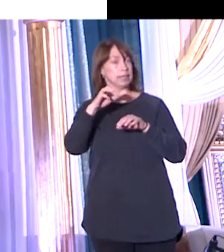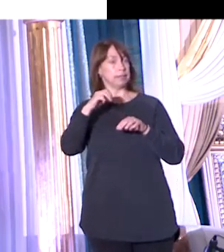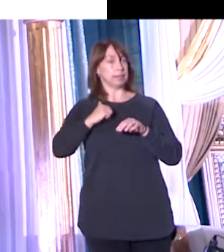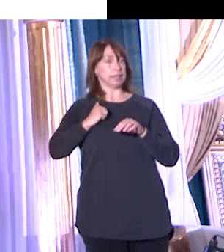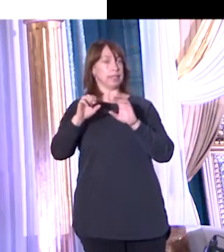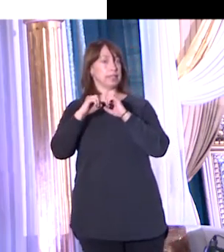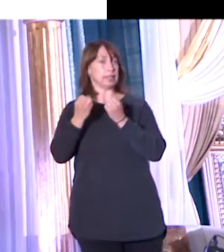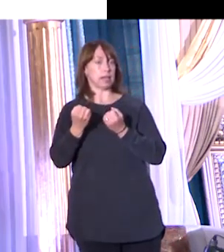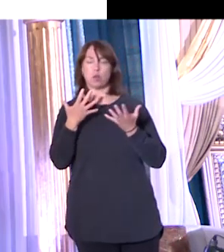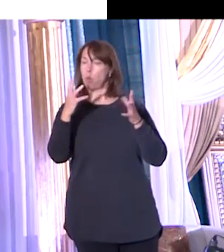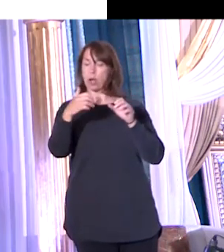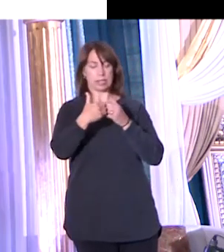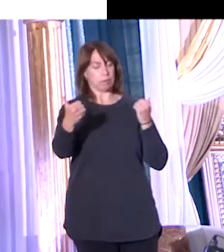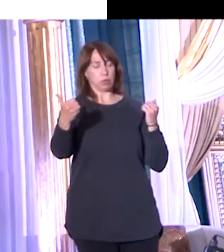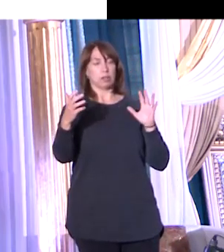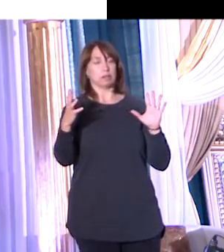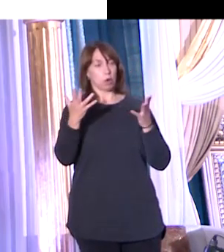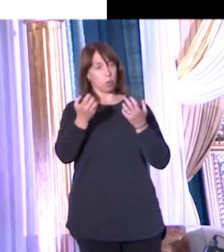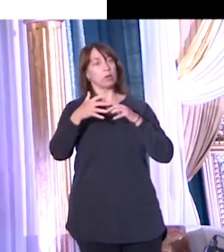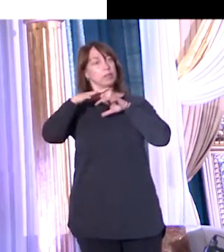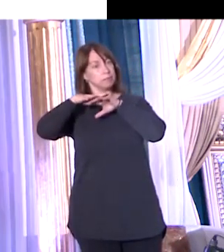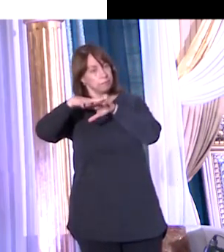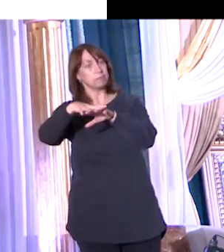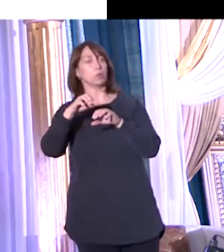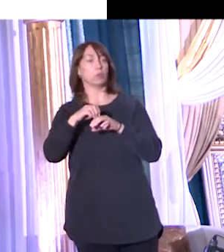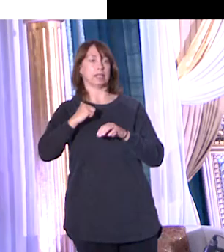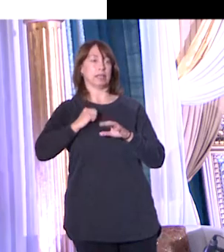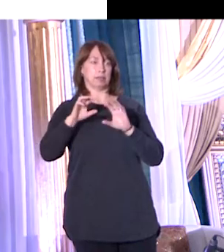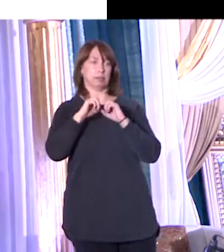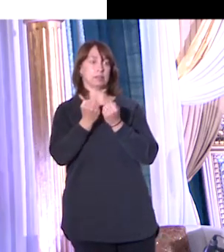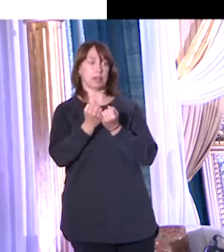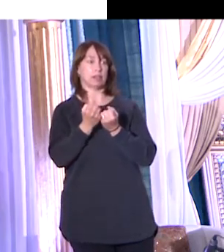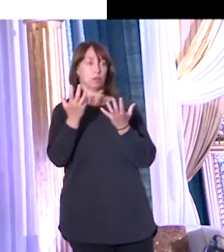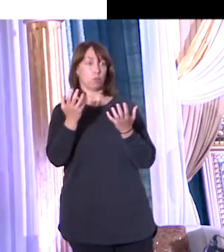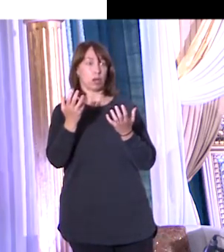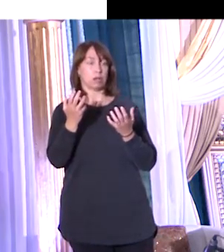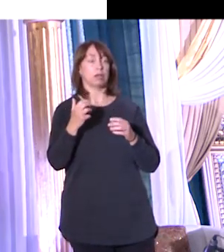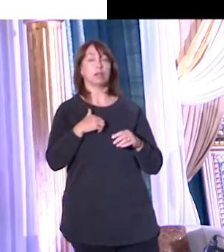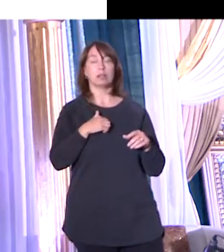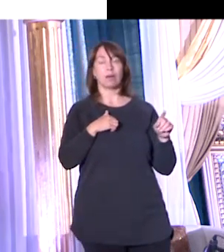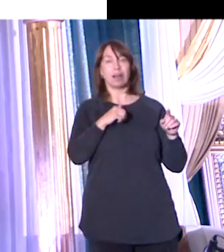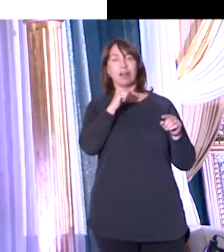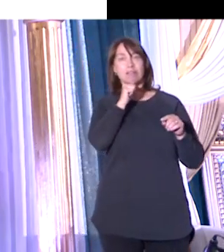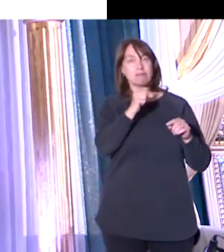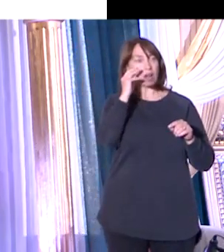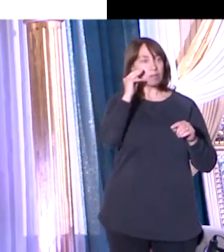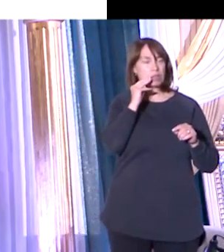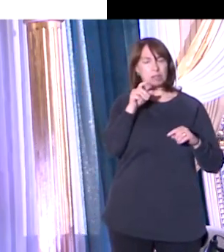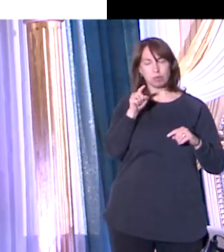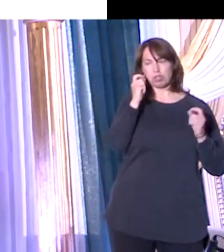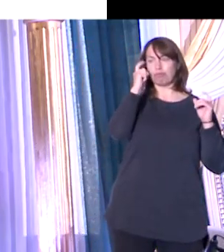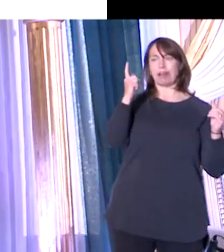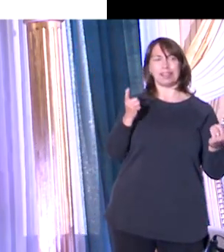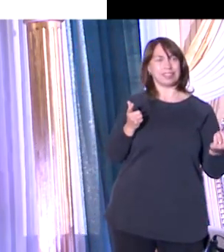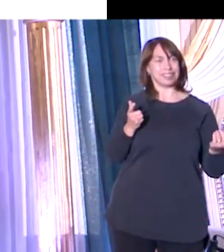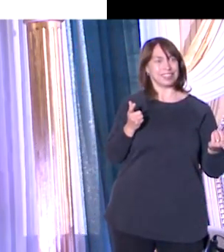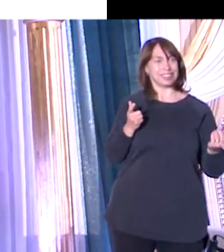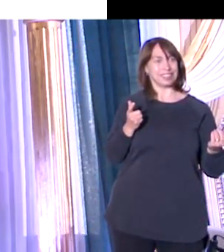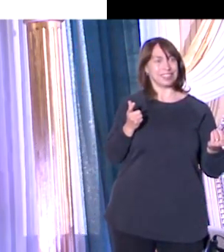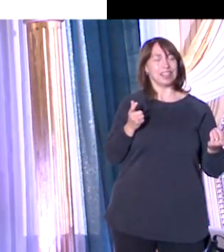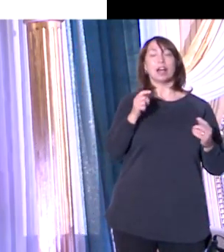distinct. This was actually a bit of a revelation to non-Muslims when they saw these results, because that is not the general